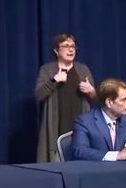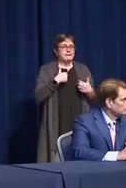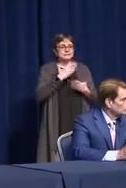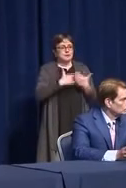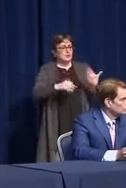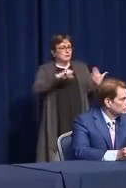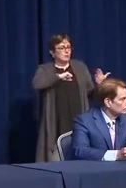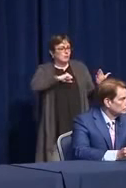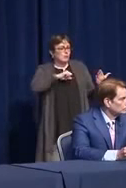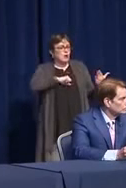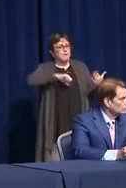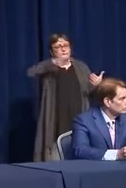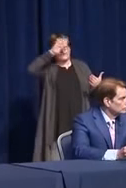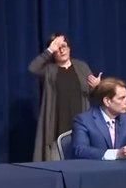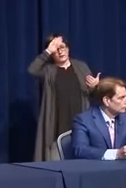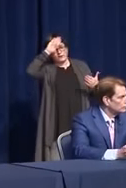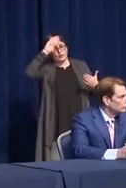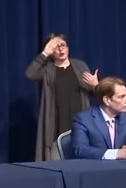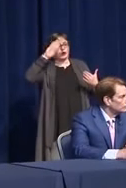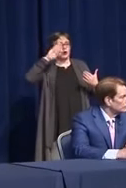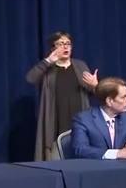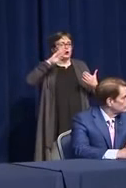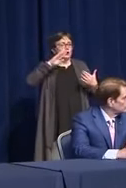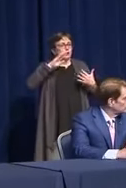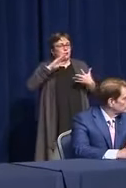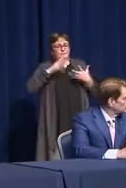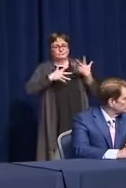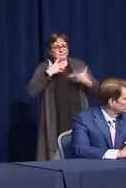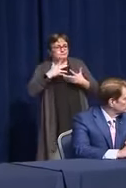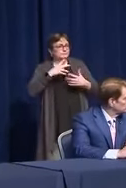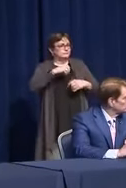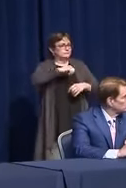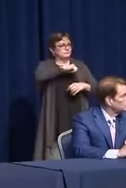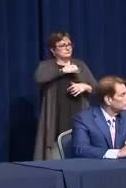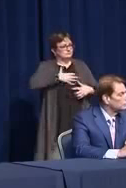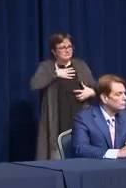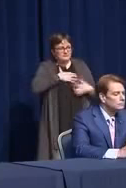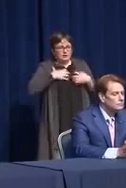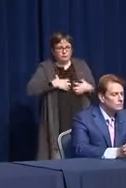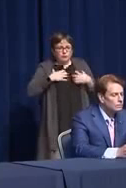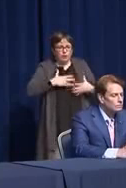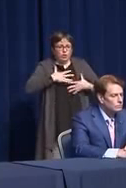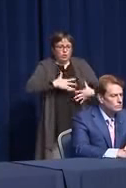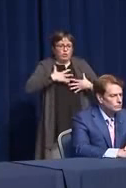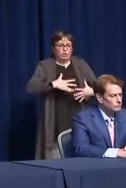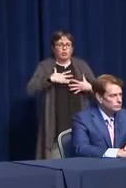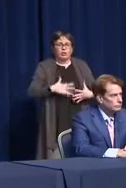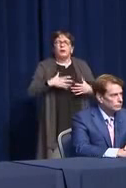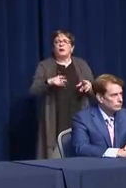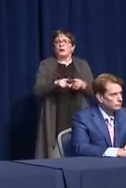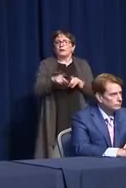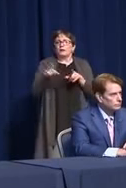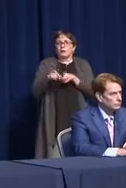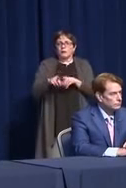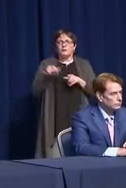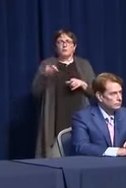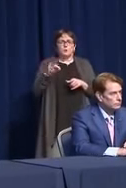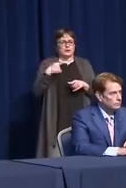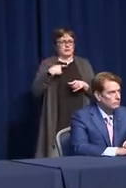morning. It also speaks to the limited number of testing kits. We need to be testing people that are